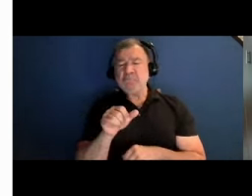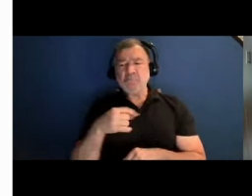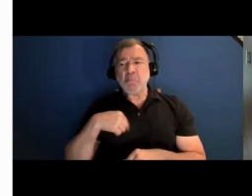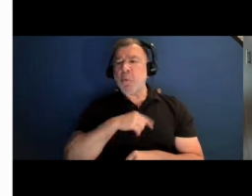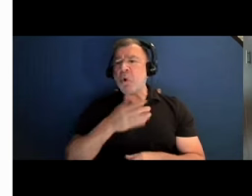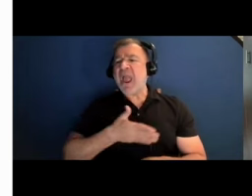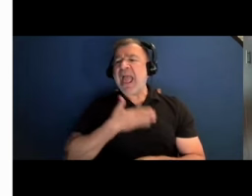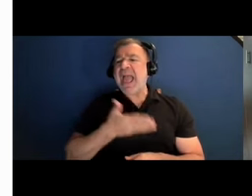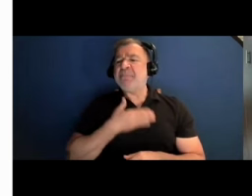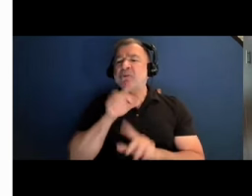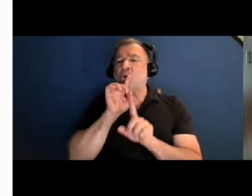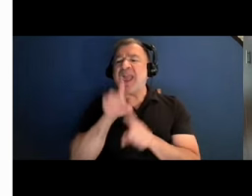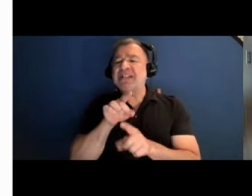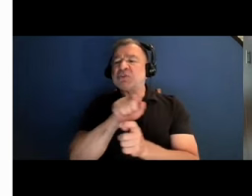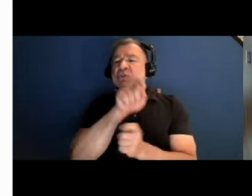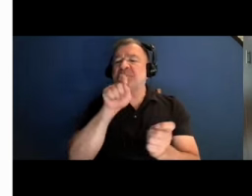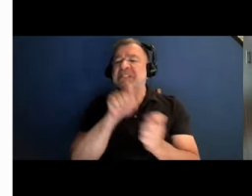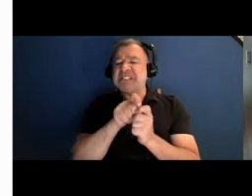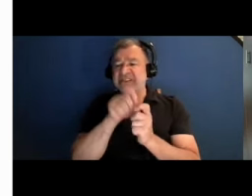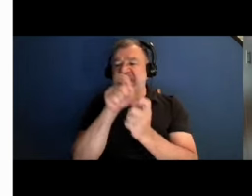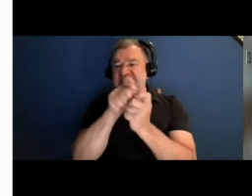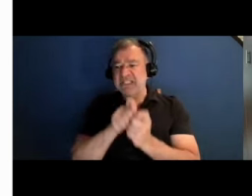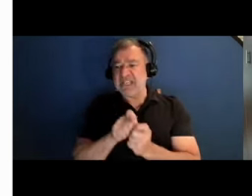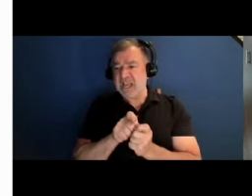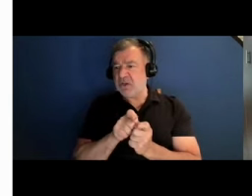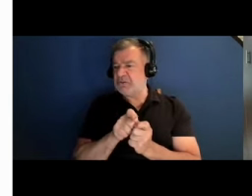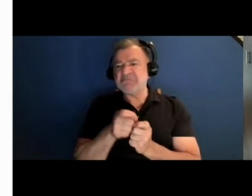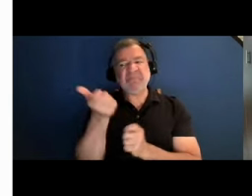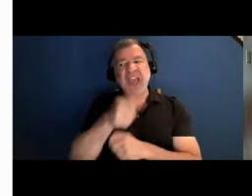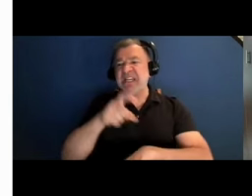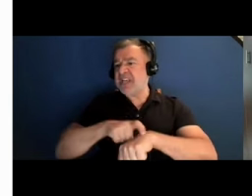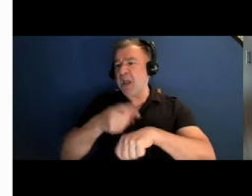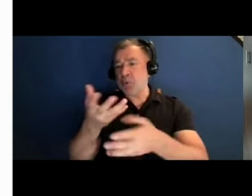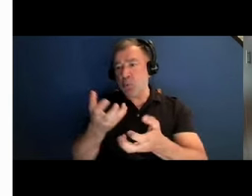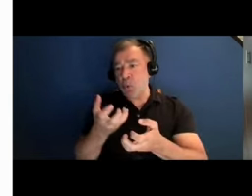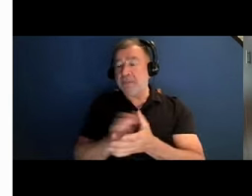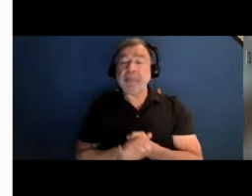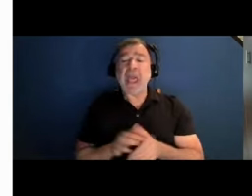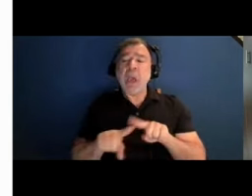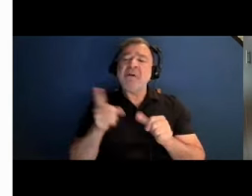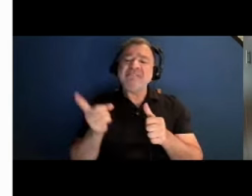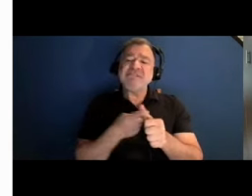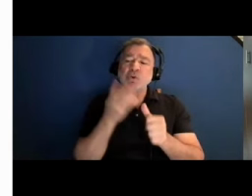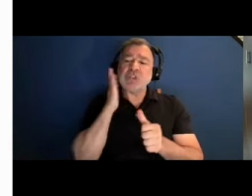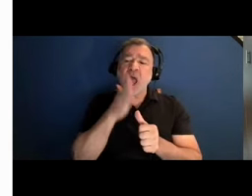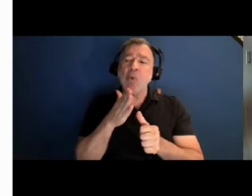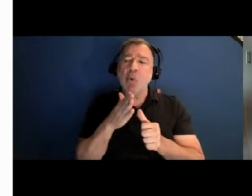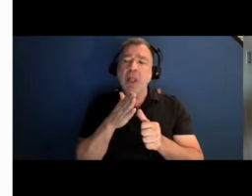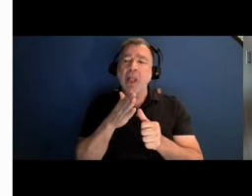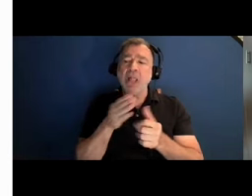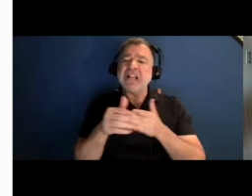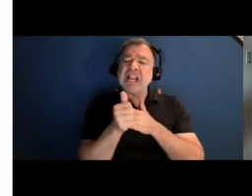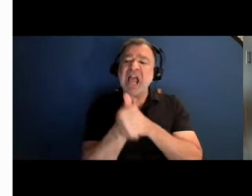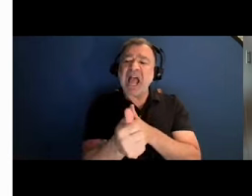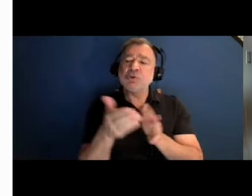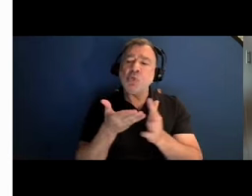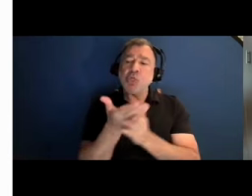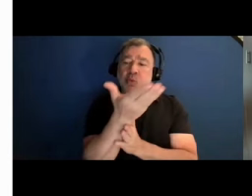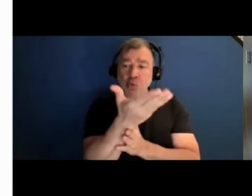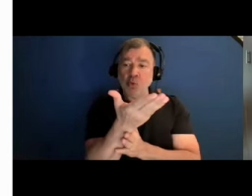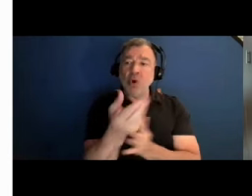those detailed specific questions for you at any time. But I'm going to walk you through the enrollment flow if you are opening an